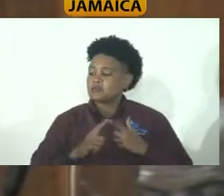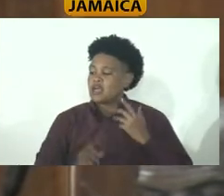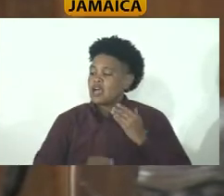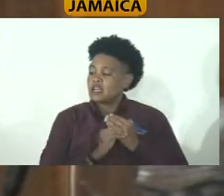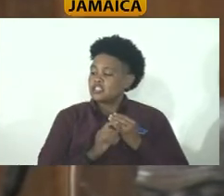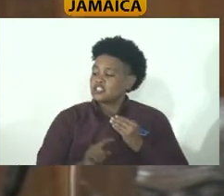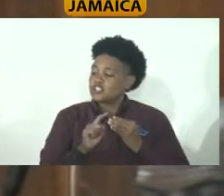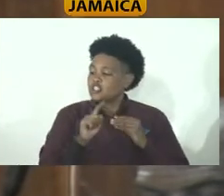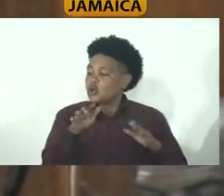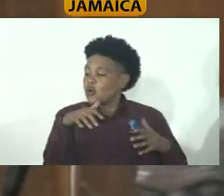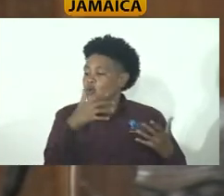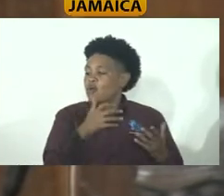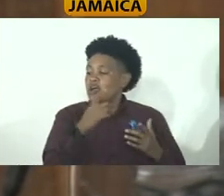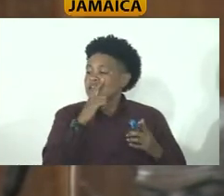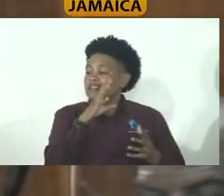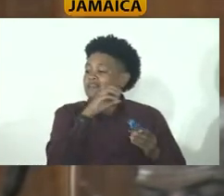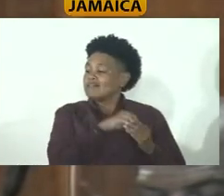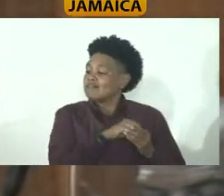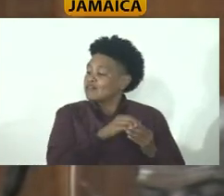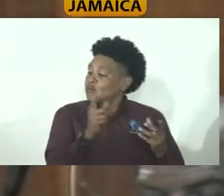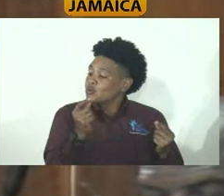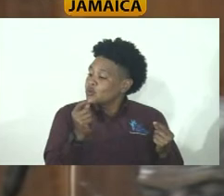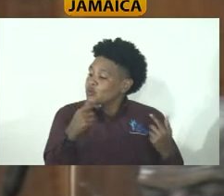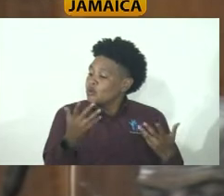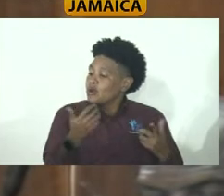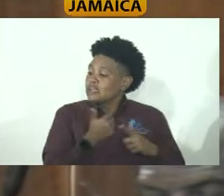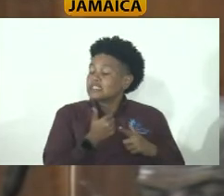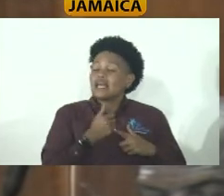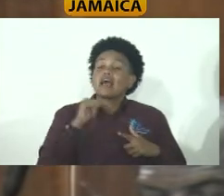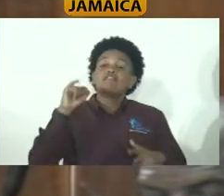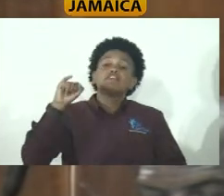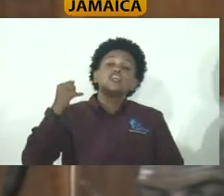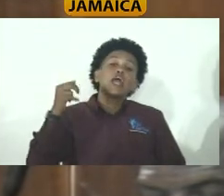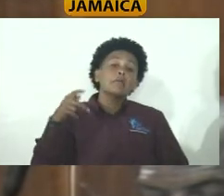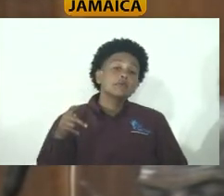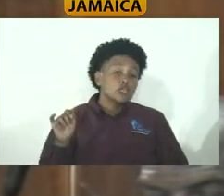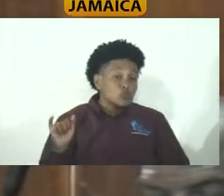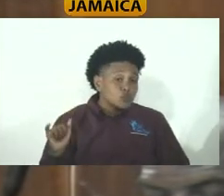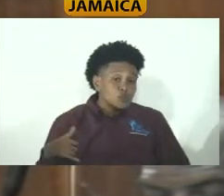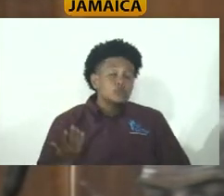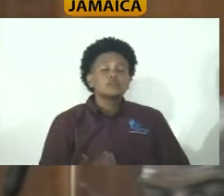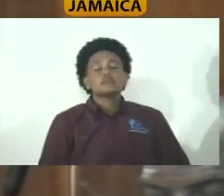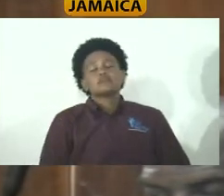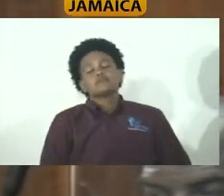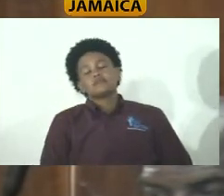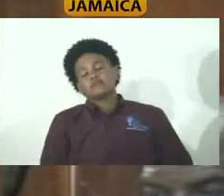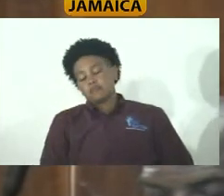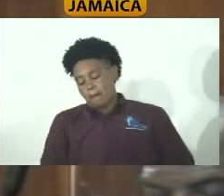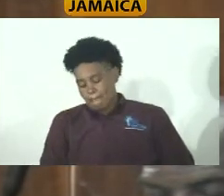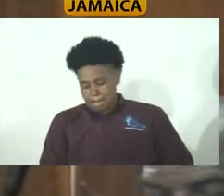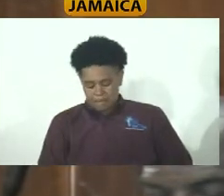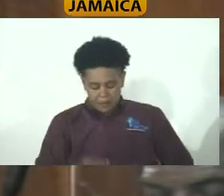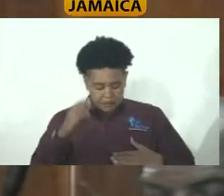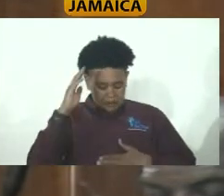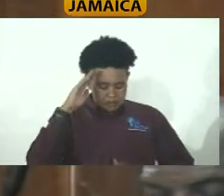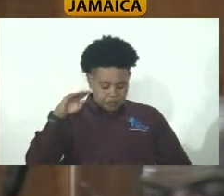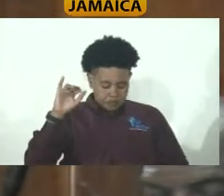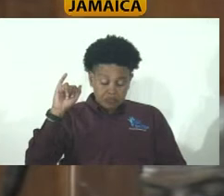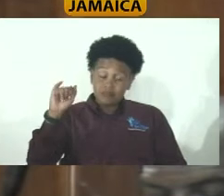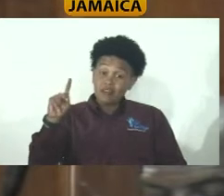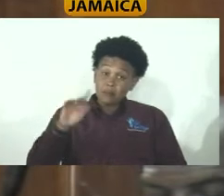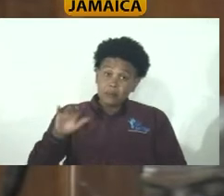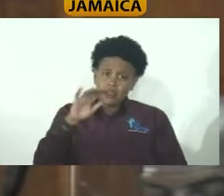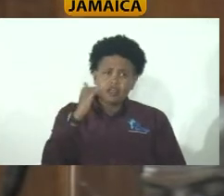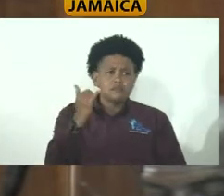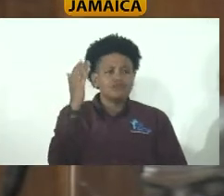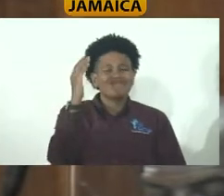speaker playing their part as a justice of the peace and all justice of the peace now madam speaker are